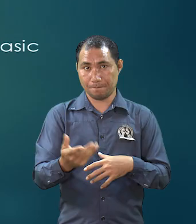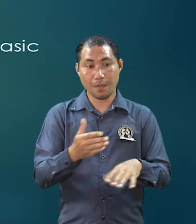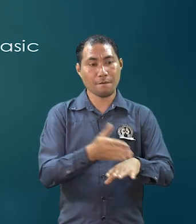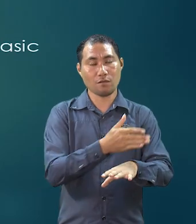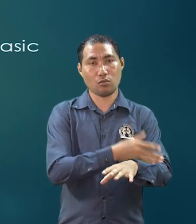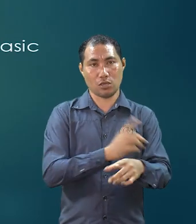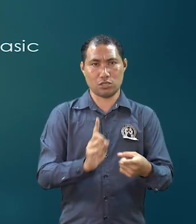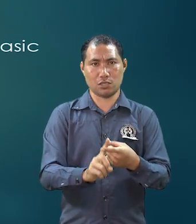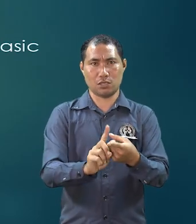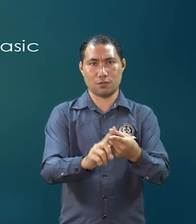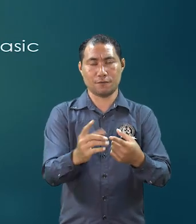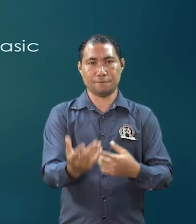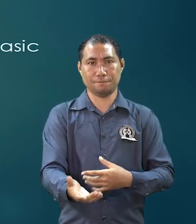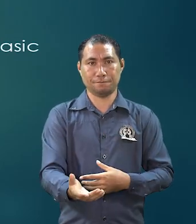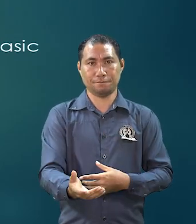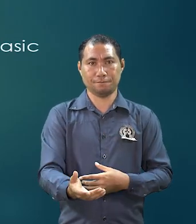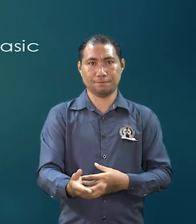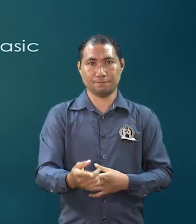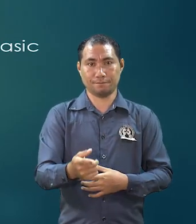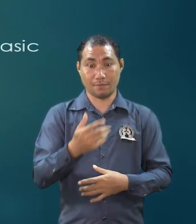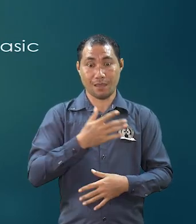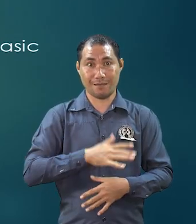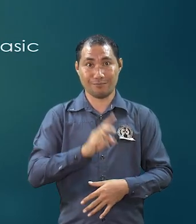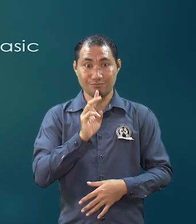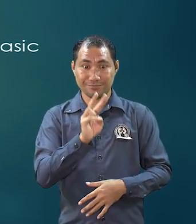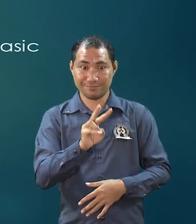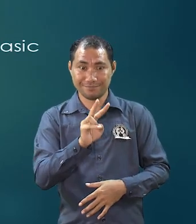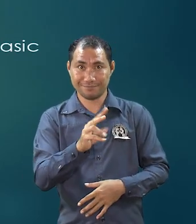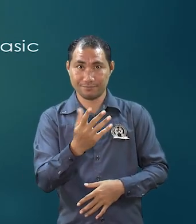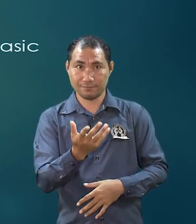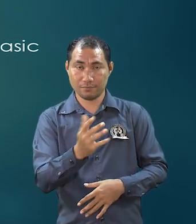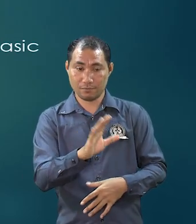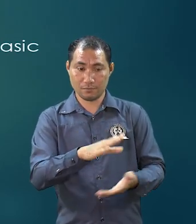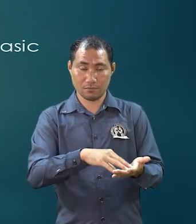on, I want you students